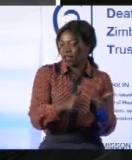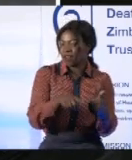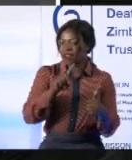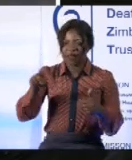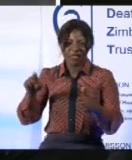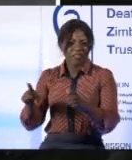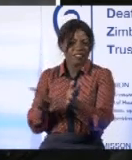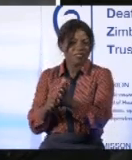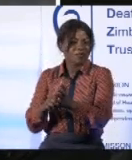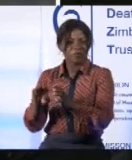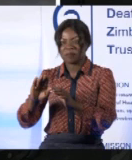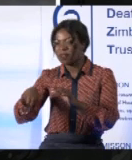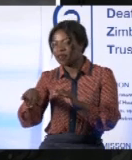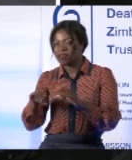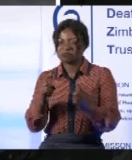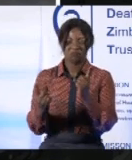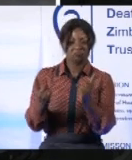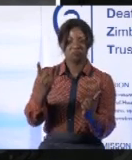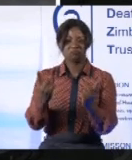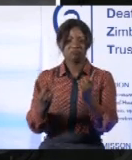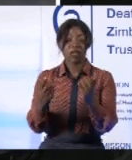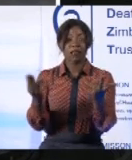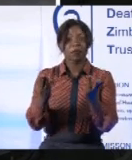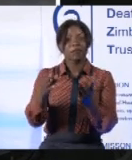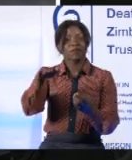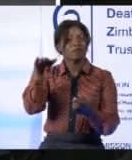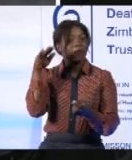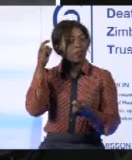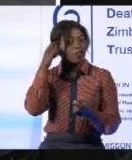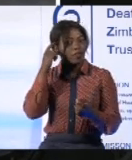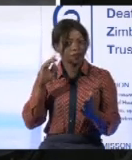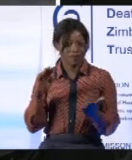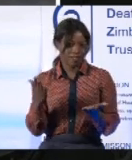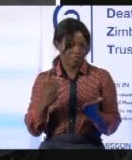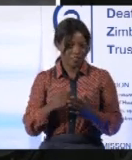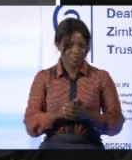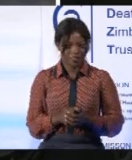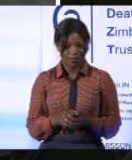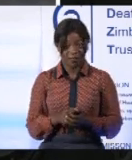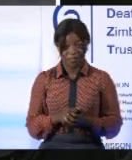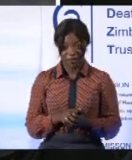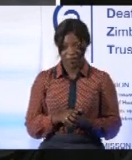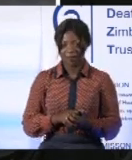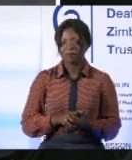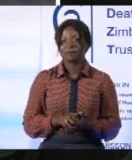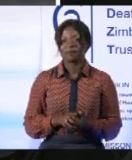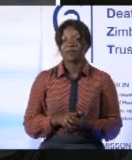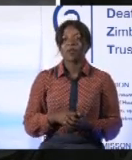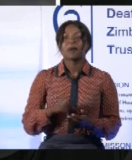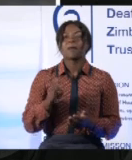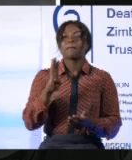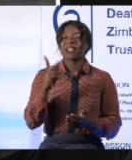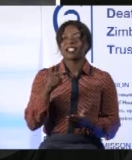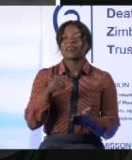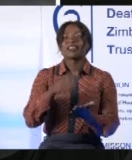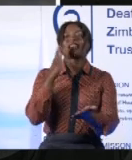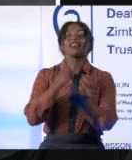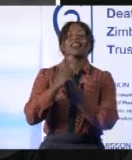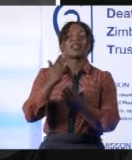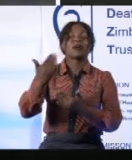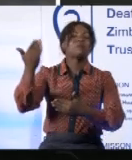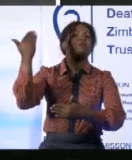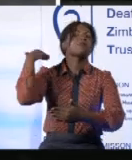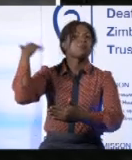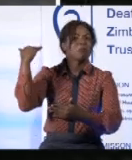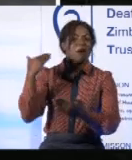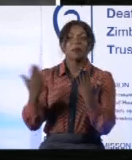conservative nature of the people of Zimbabwe, how they shun all of that, or how it's the oldest profession as referred to in the Bible